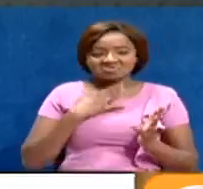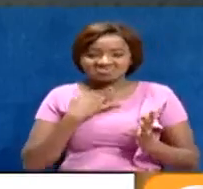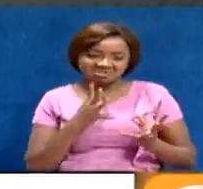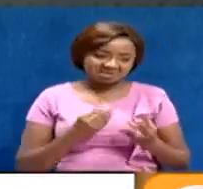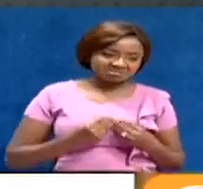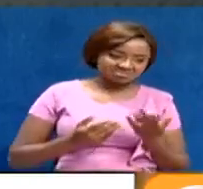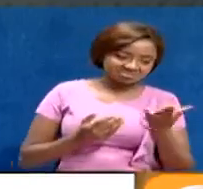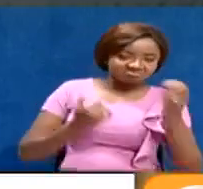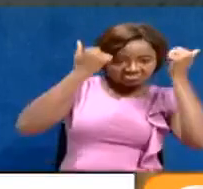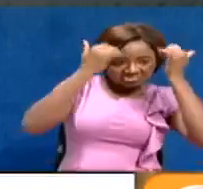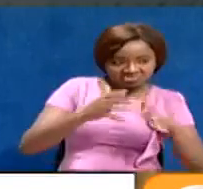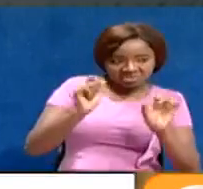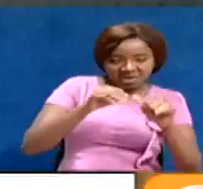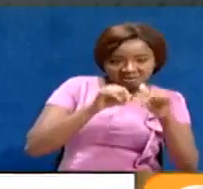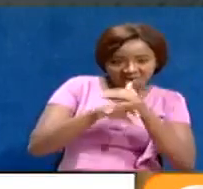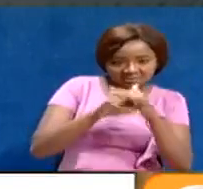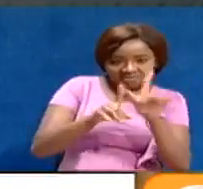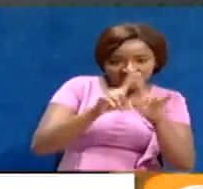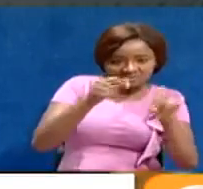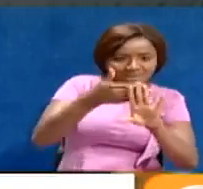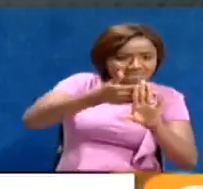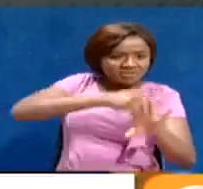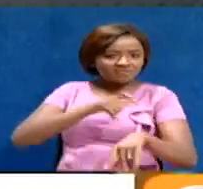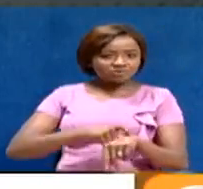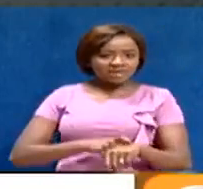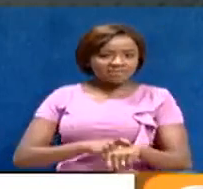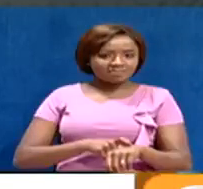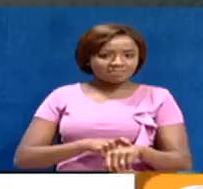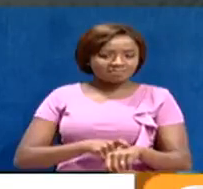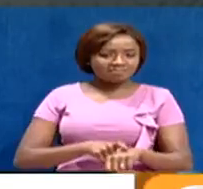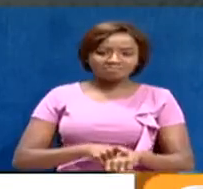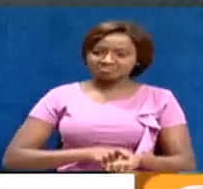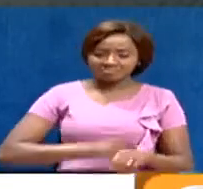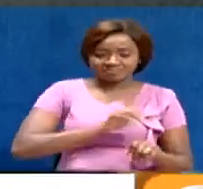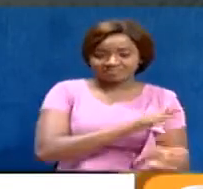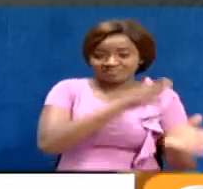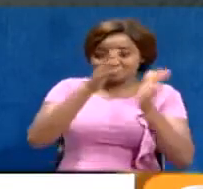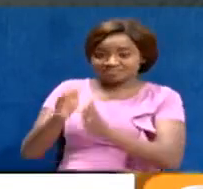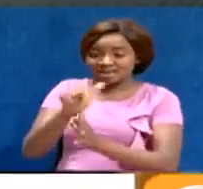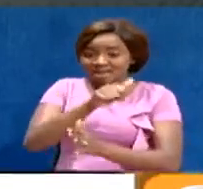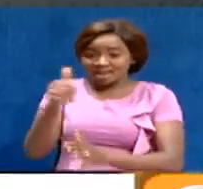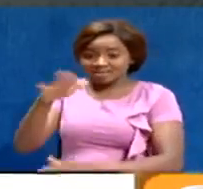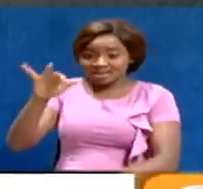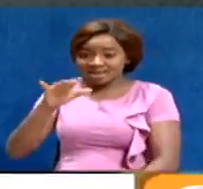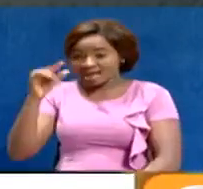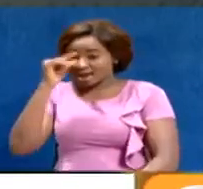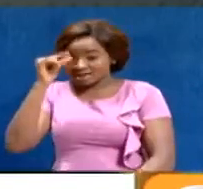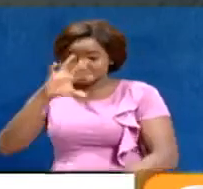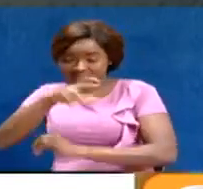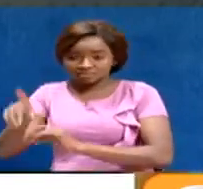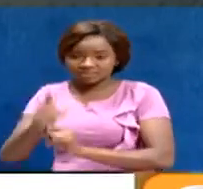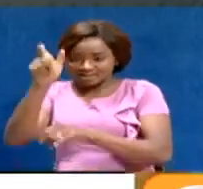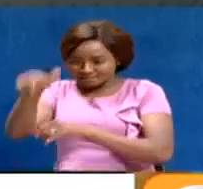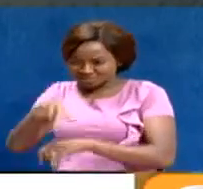of Kerongorori access the national exams before time. In Fafi Garissa County, one center manager